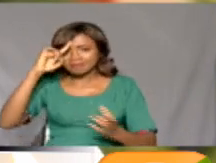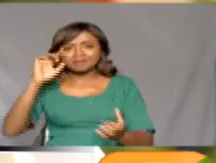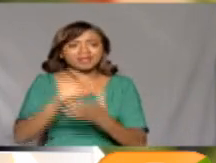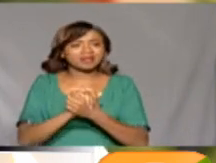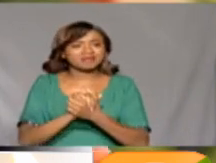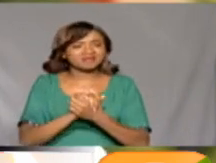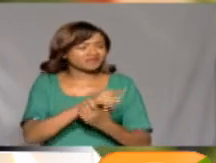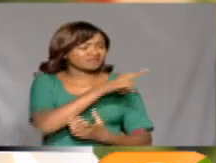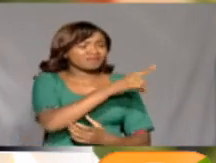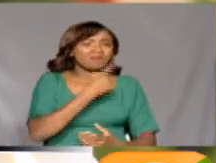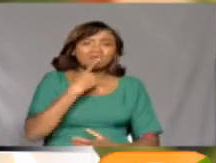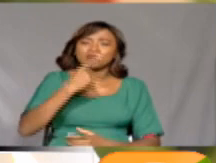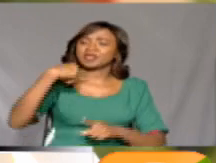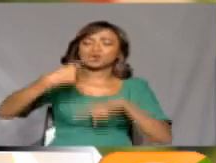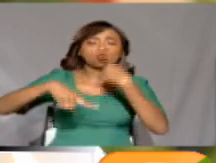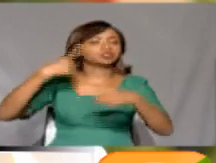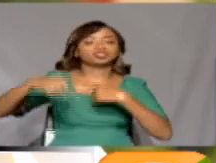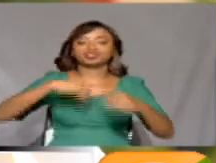to do that